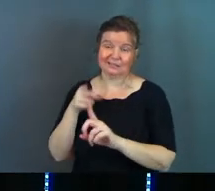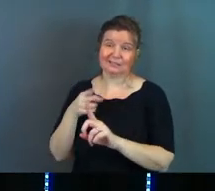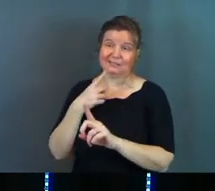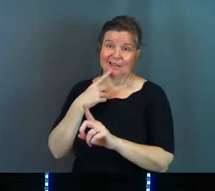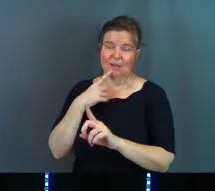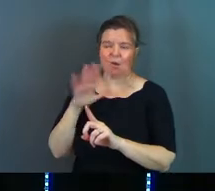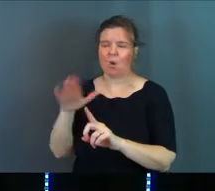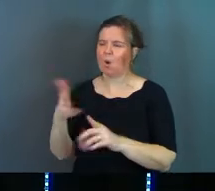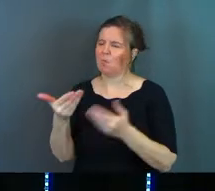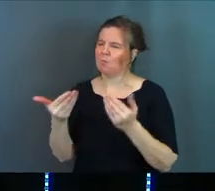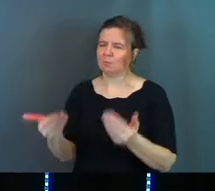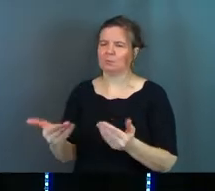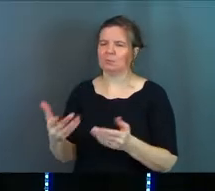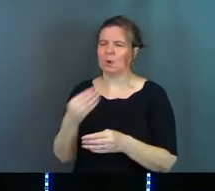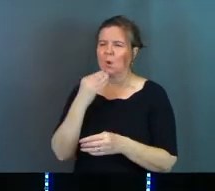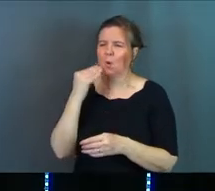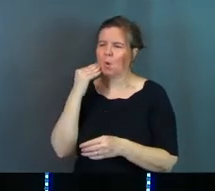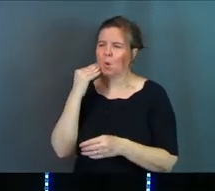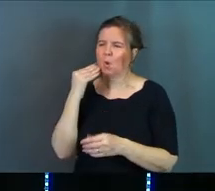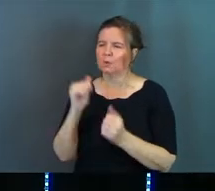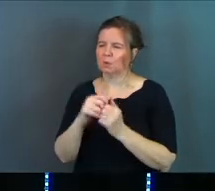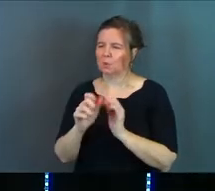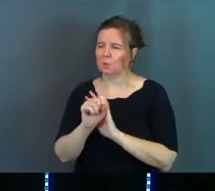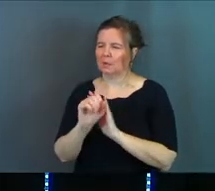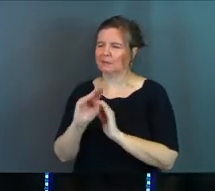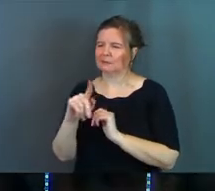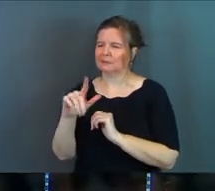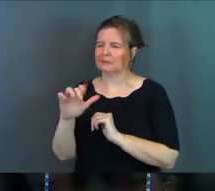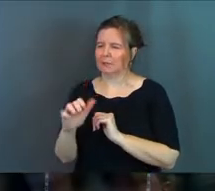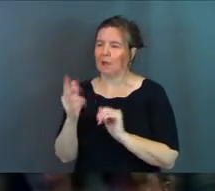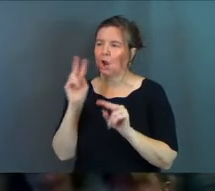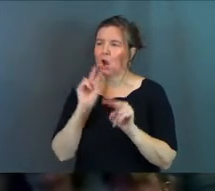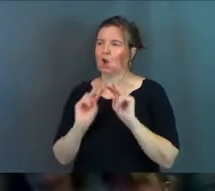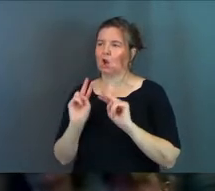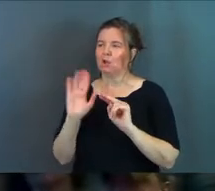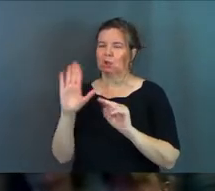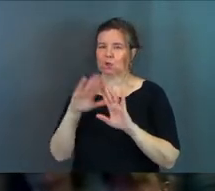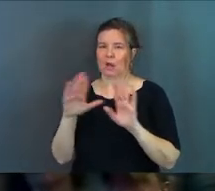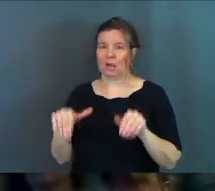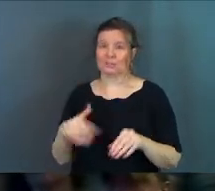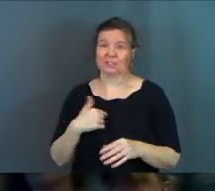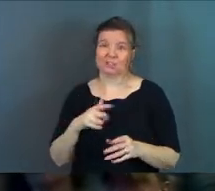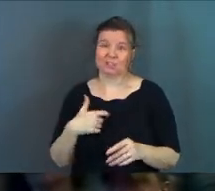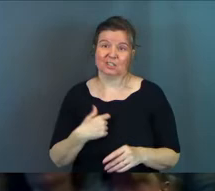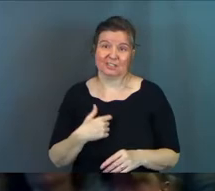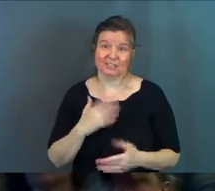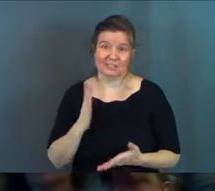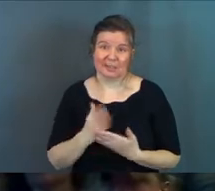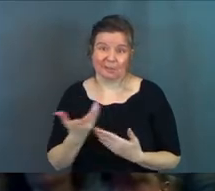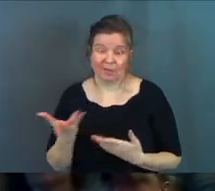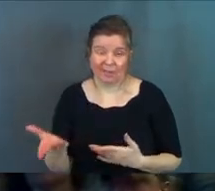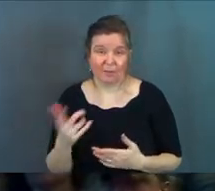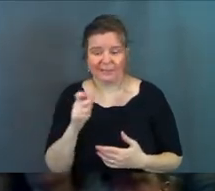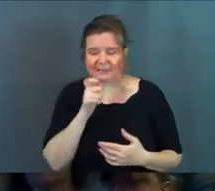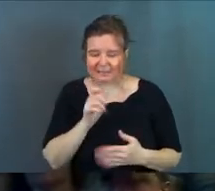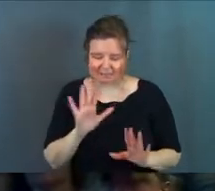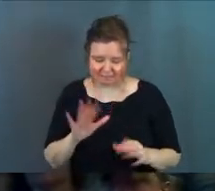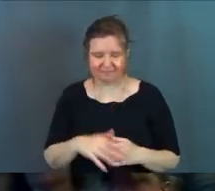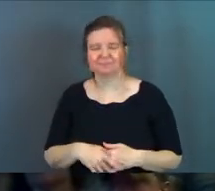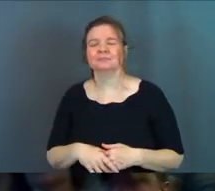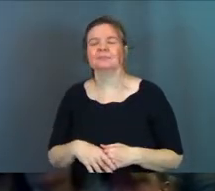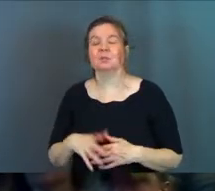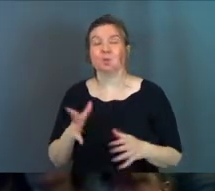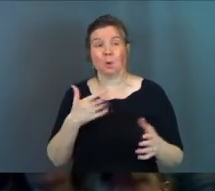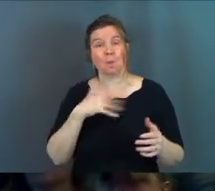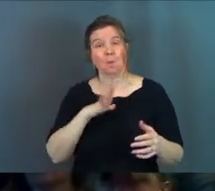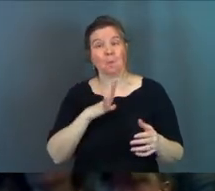the salesman foolishly says, "Why don't you take a sample home and look at it in your house?" I mean, he should have sealed the deal with us right then, but he didn't. And